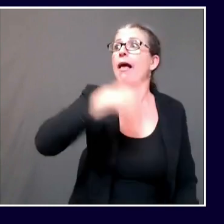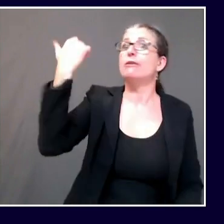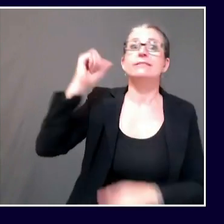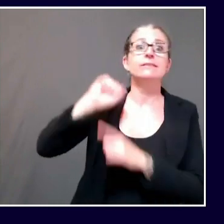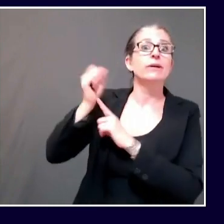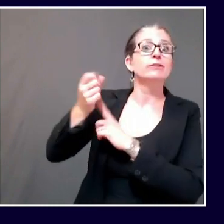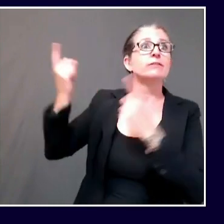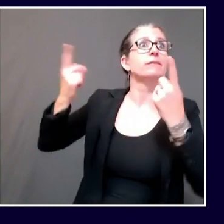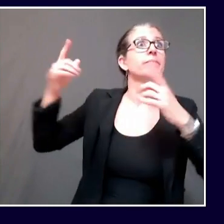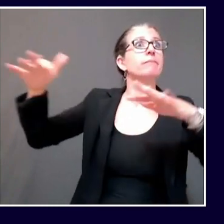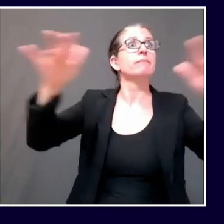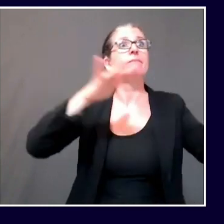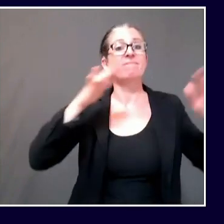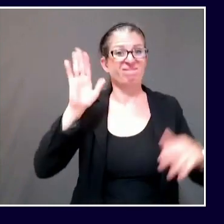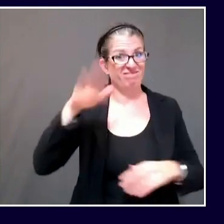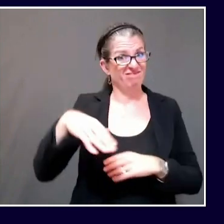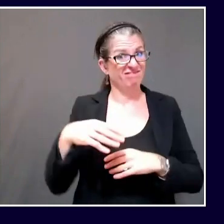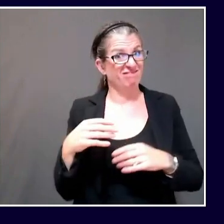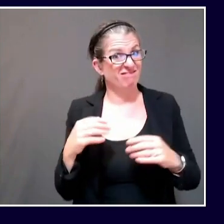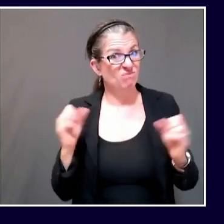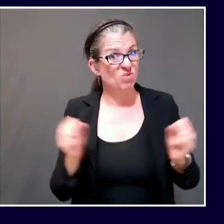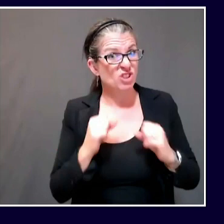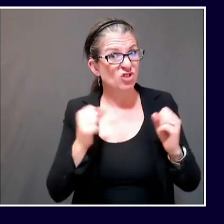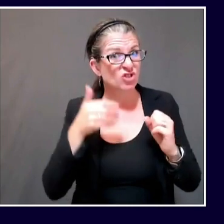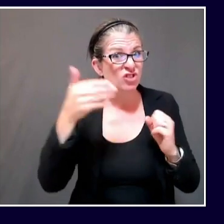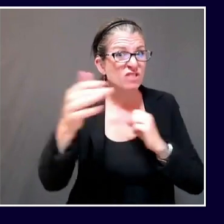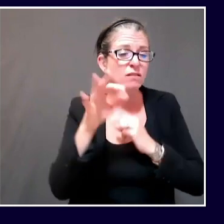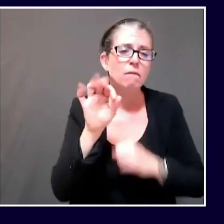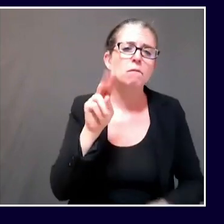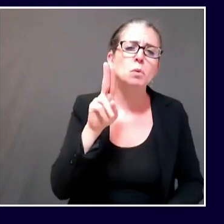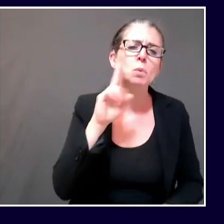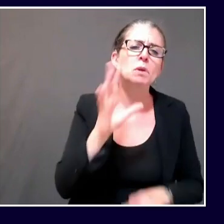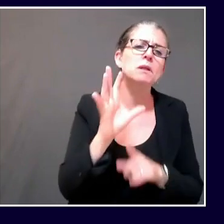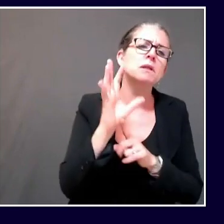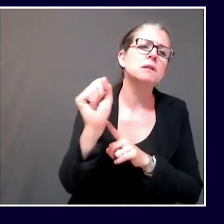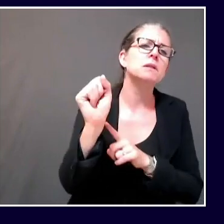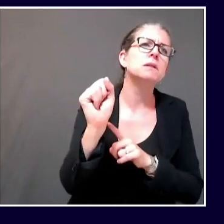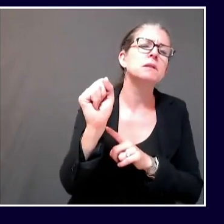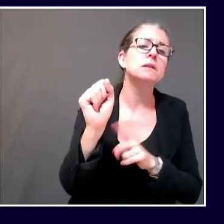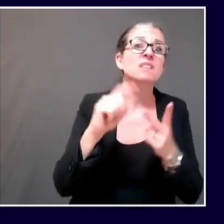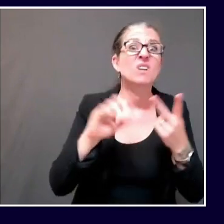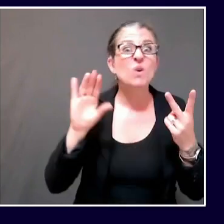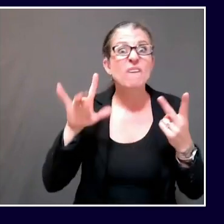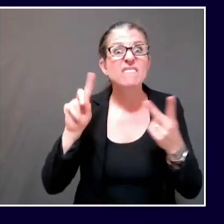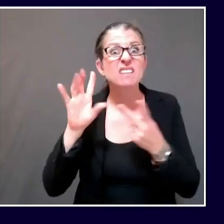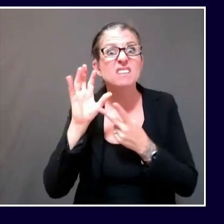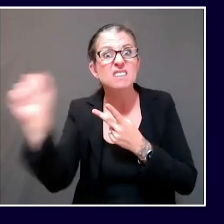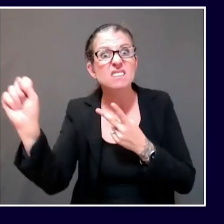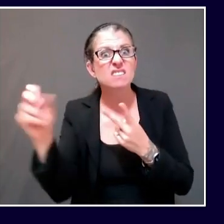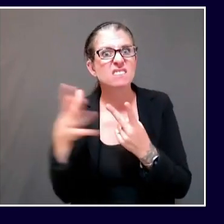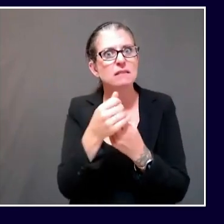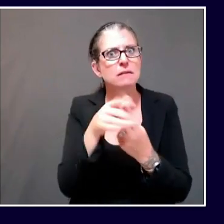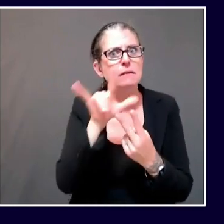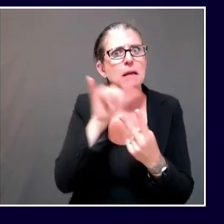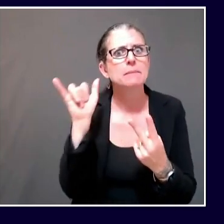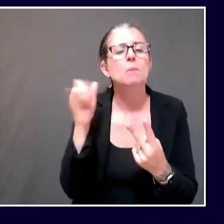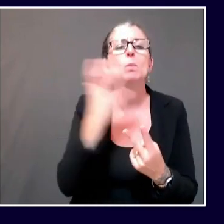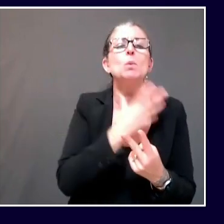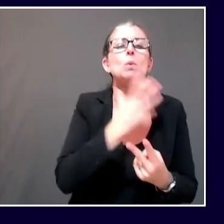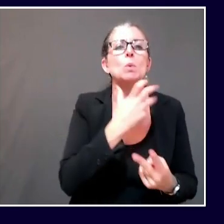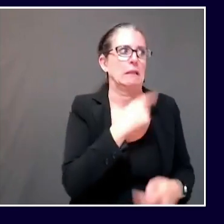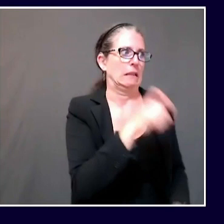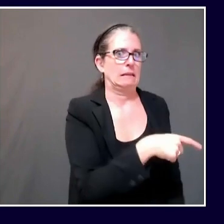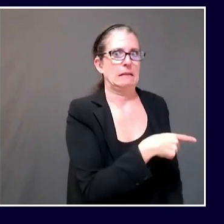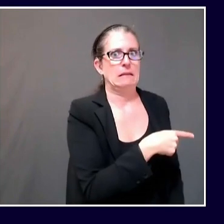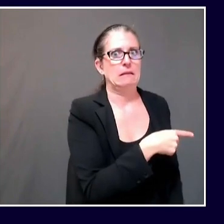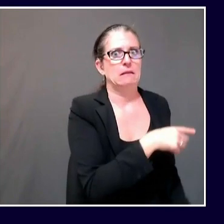accompanying a spike of COVID-19 cases going into the fall or going into the winter. So even though those numbers seem high, as we